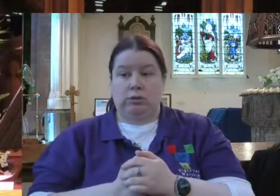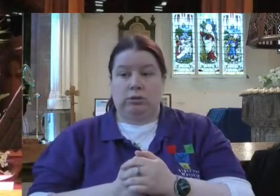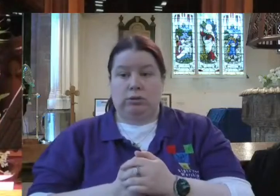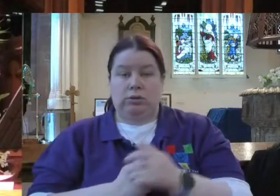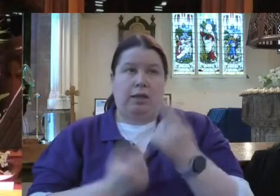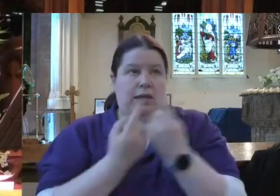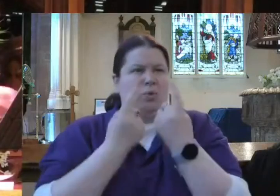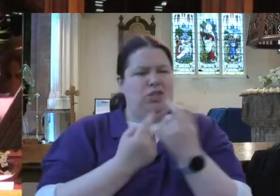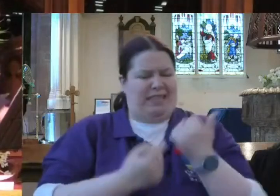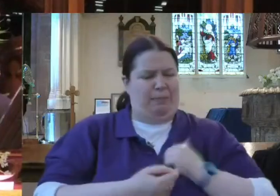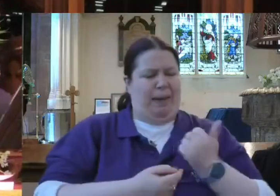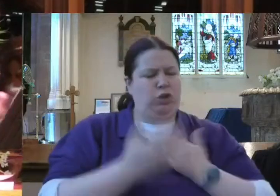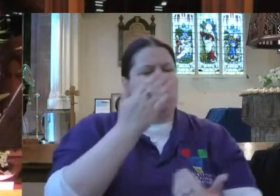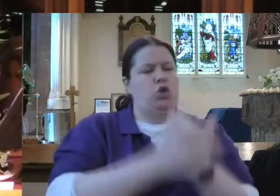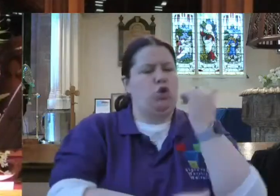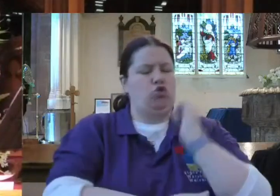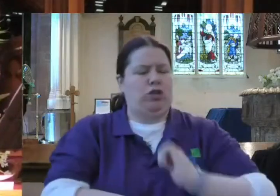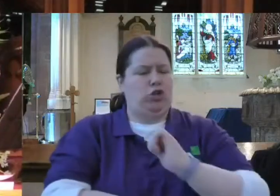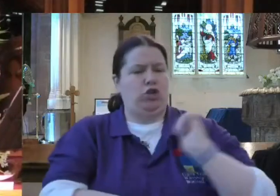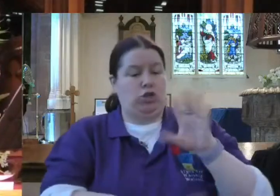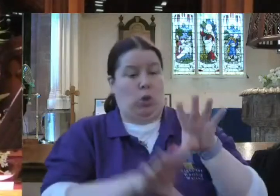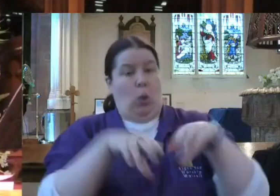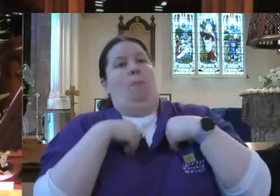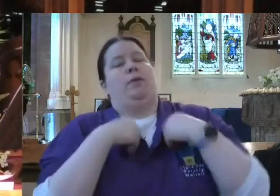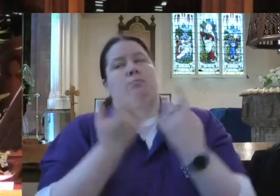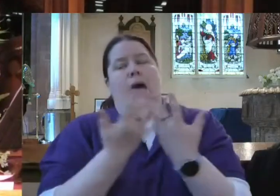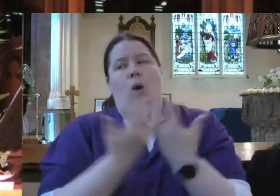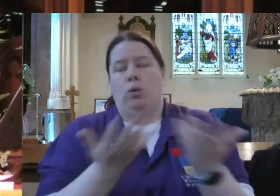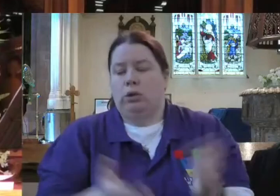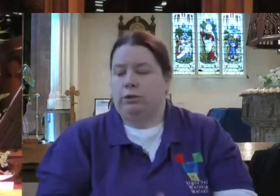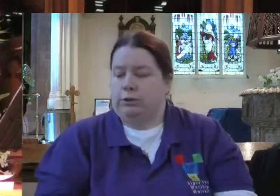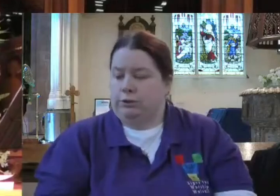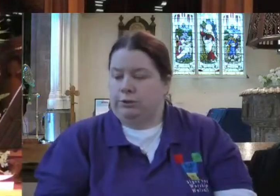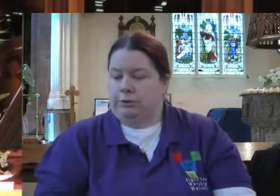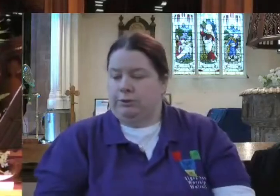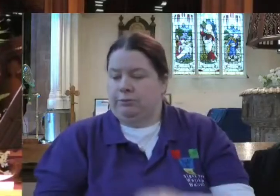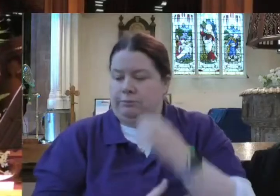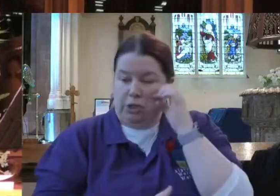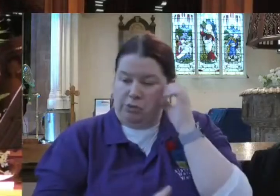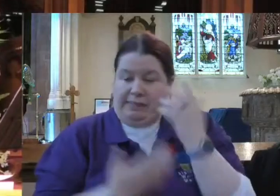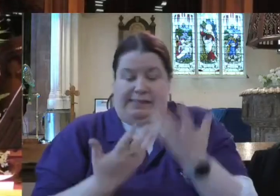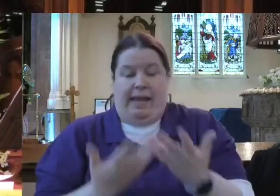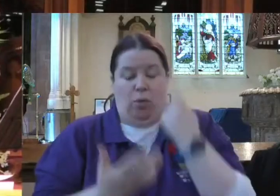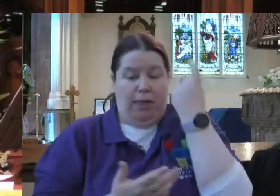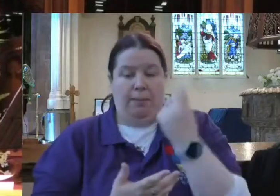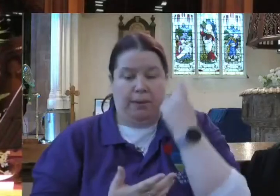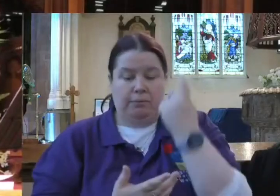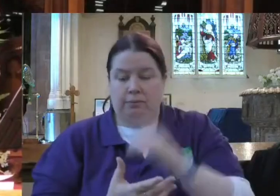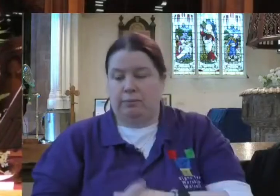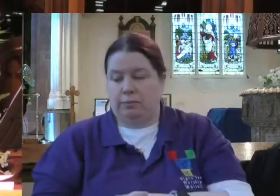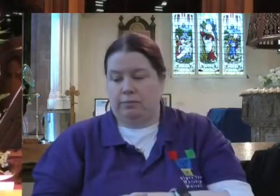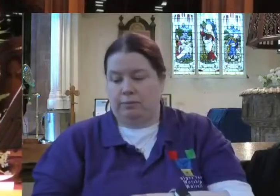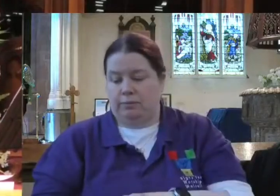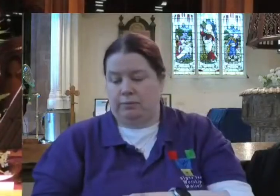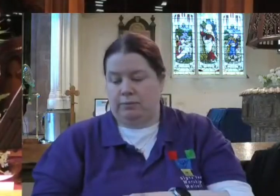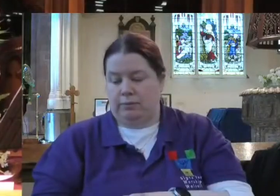just absorb. So could you put up the title slide, please? We're thinking today we started